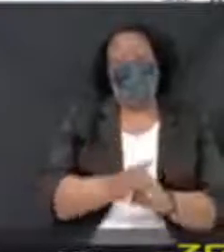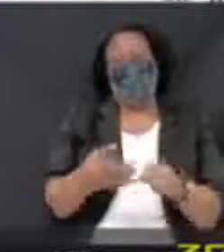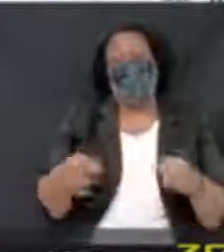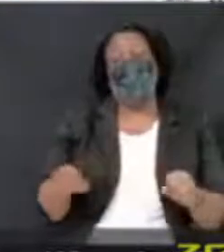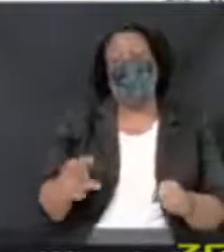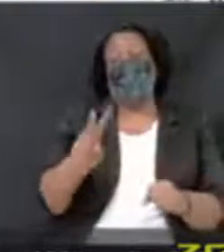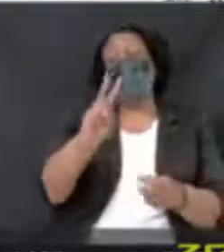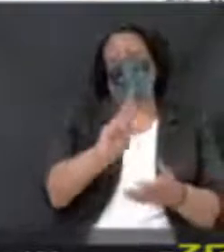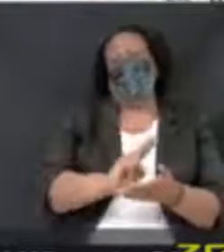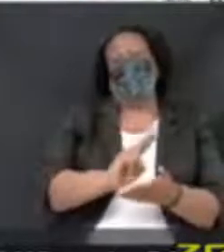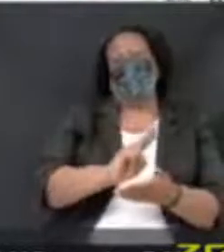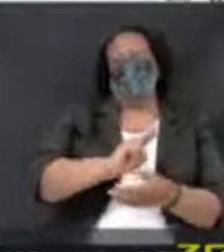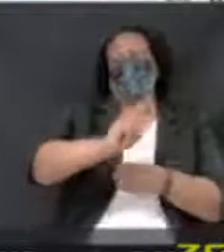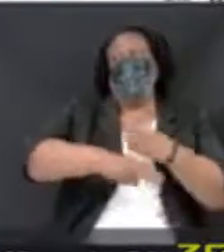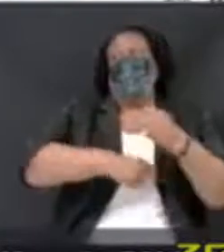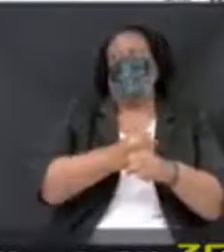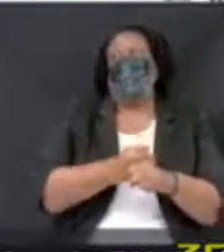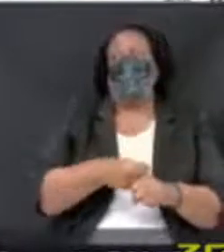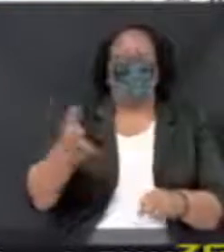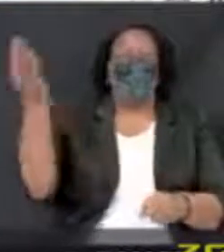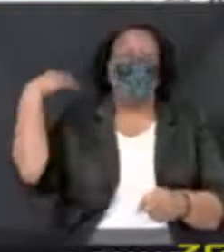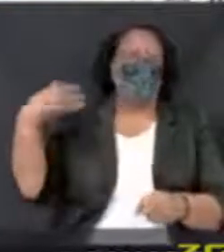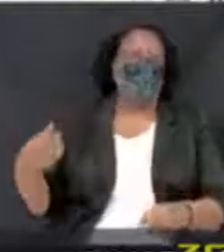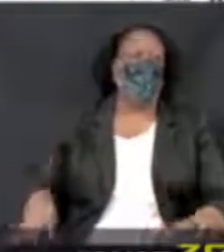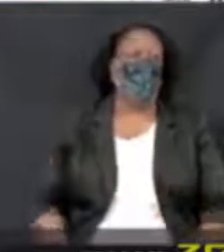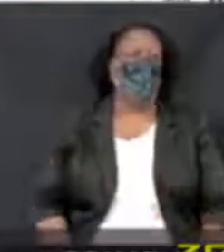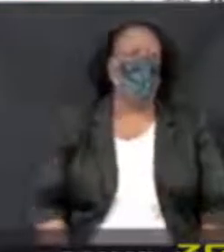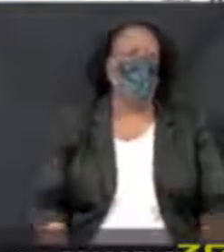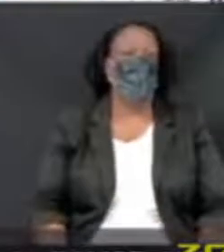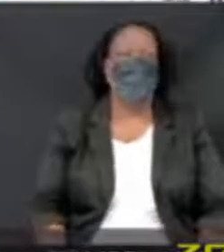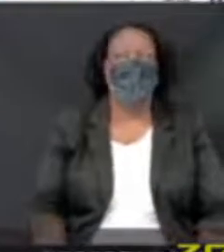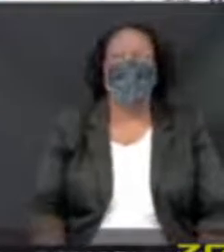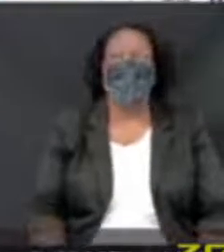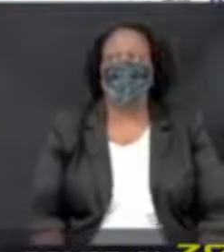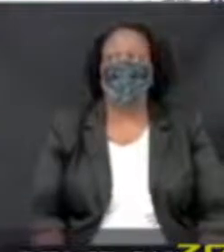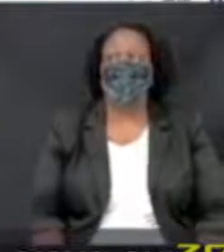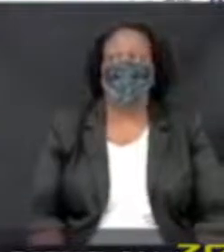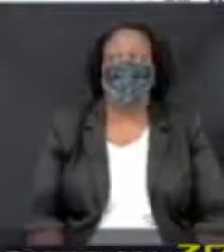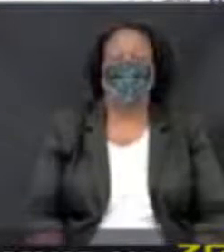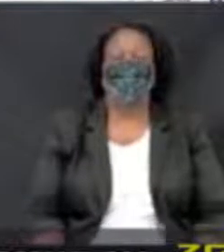You know, a number of us won't be around for the 101.